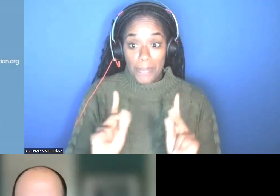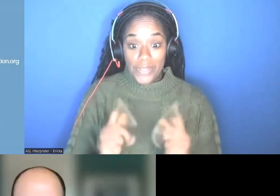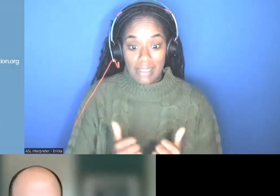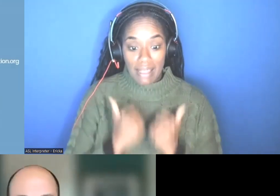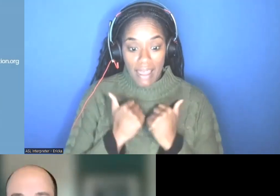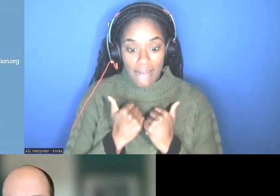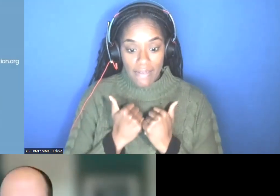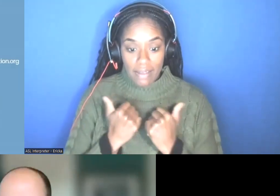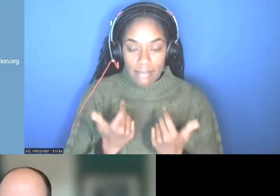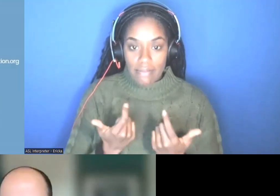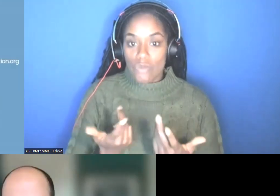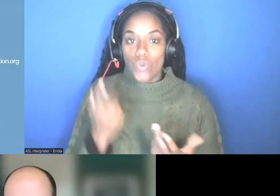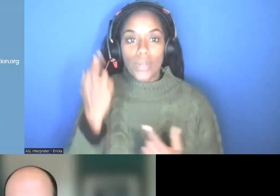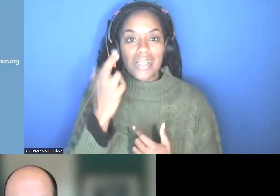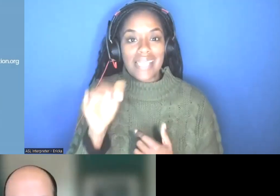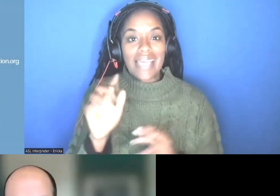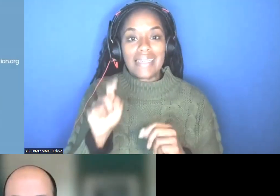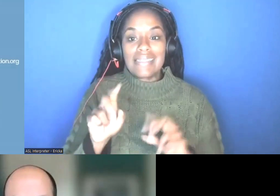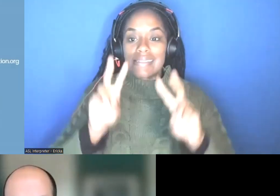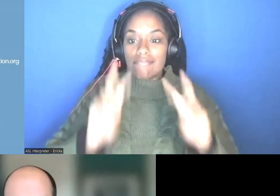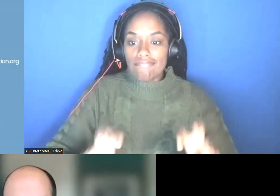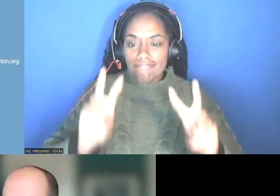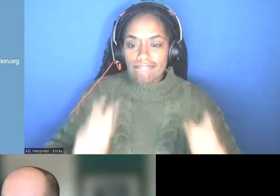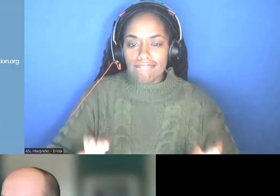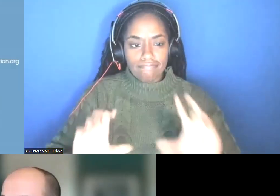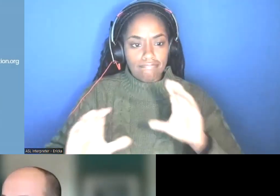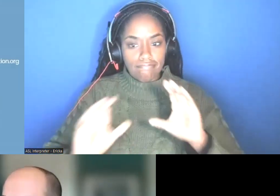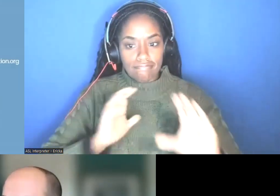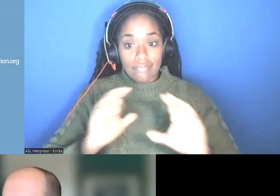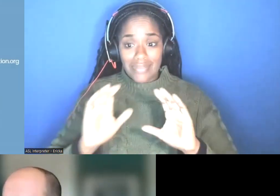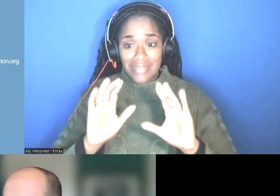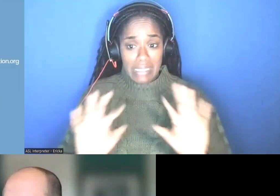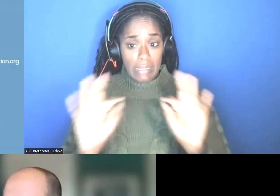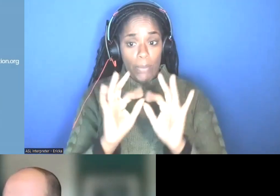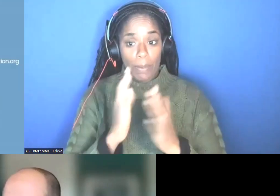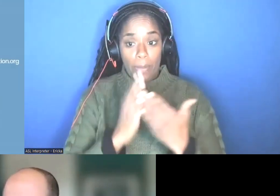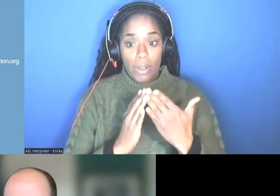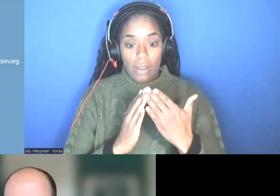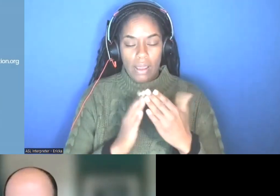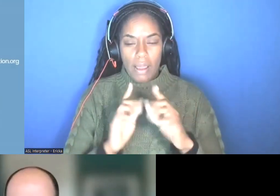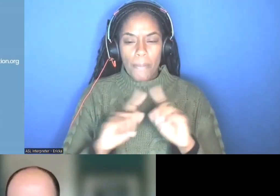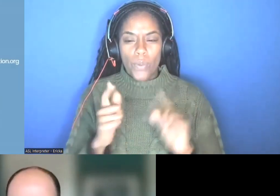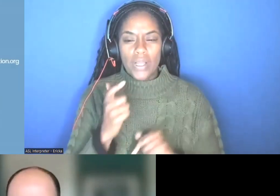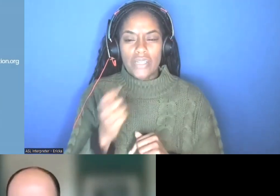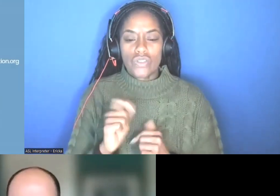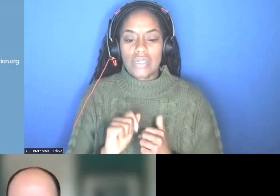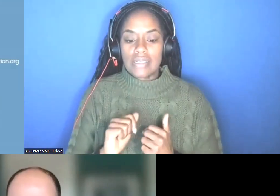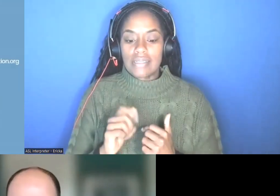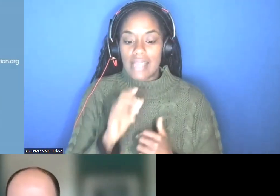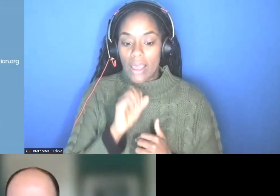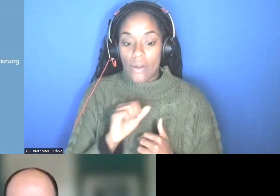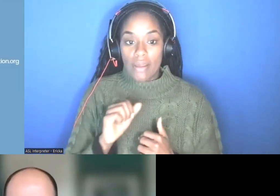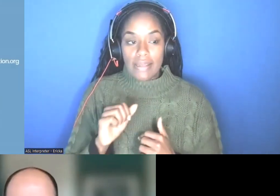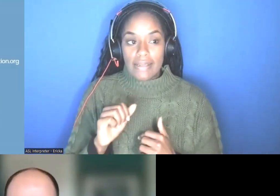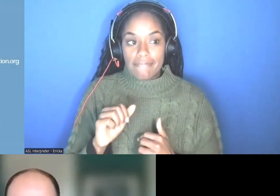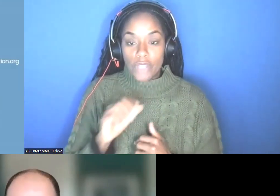some analysis, some communication. Those are important parts of that. But I think we're really interested in how any orange item, any analyze